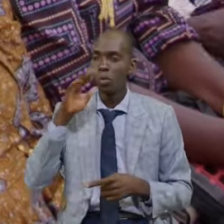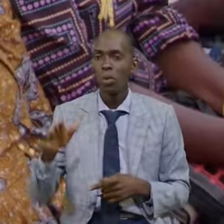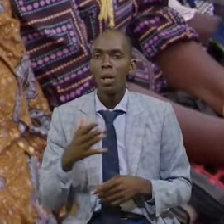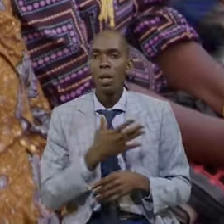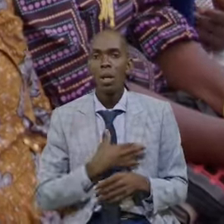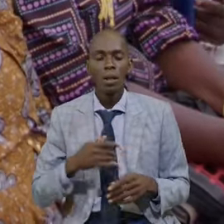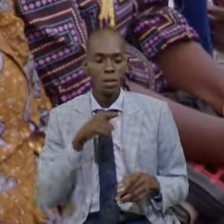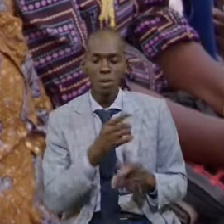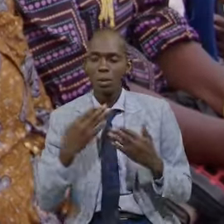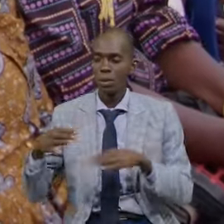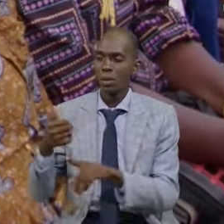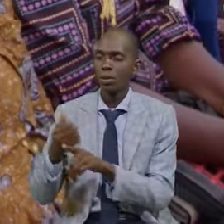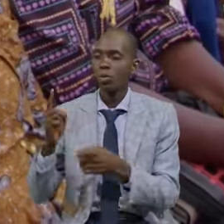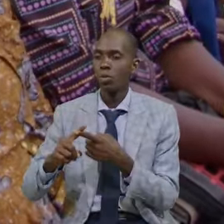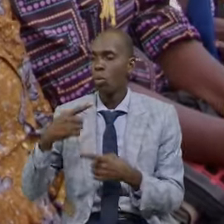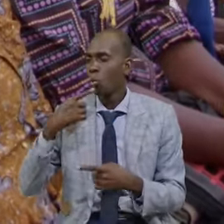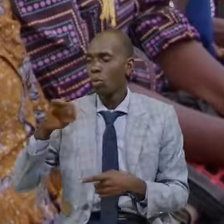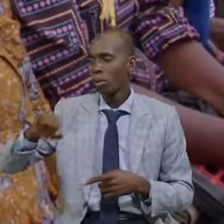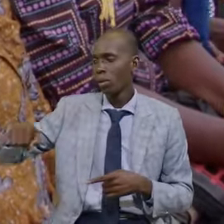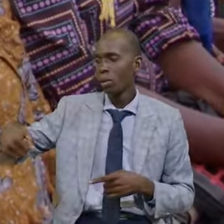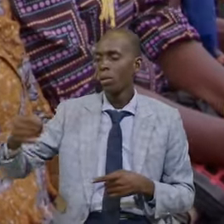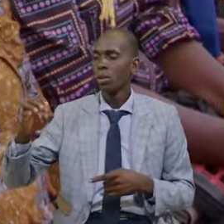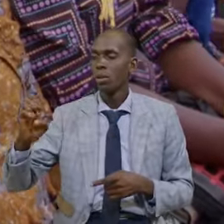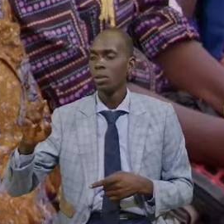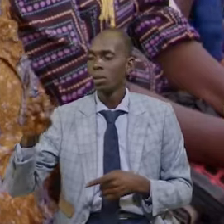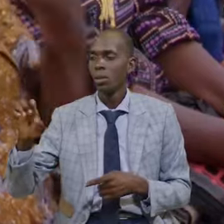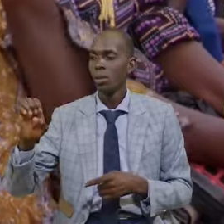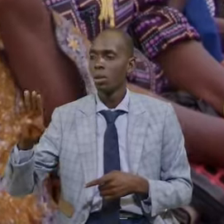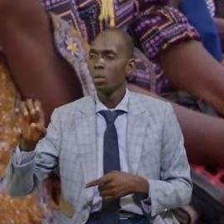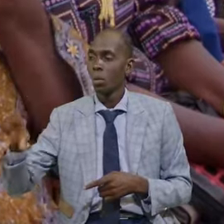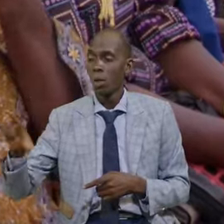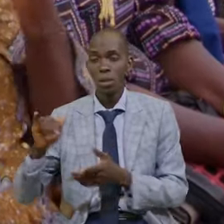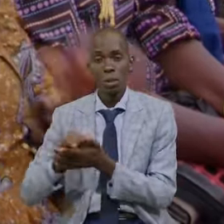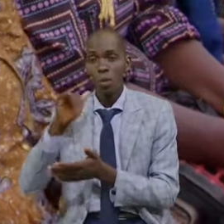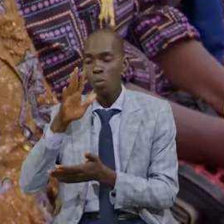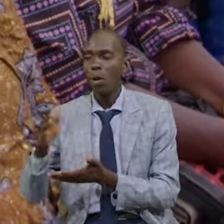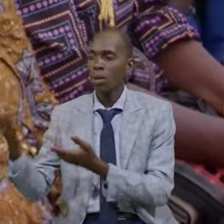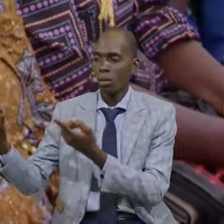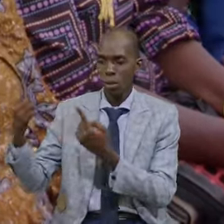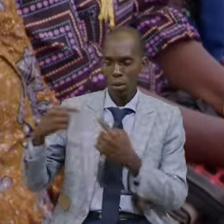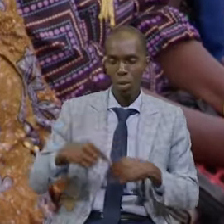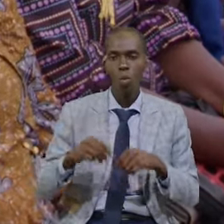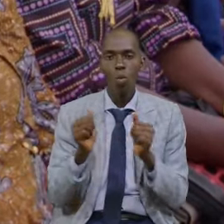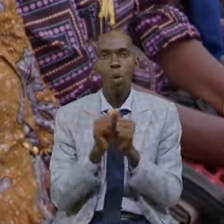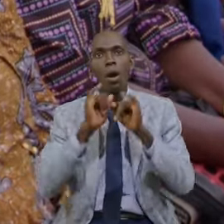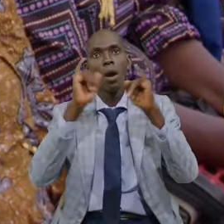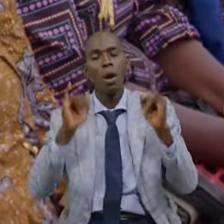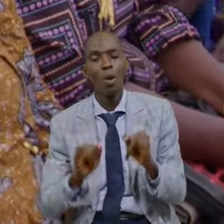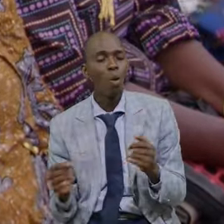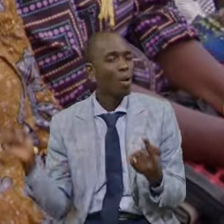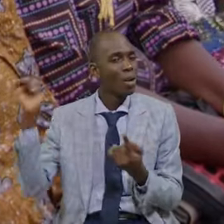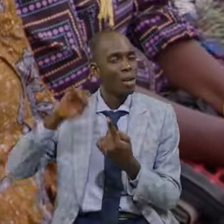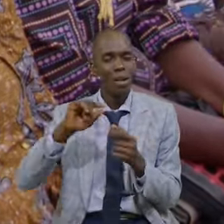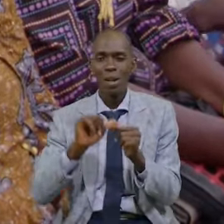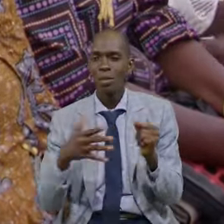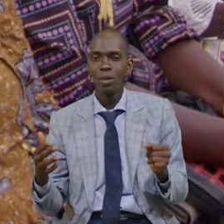in, brought in Baal worship in the land until everything was totally